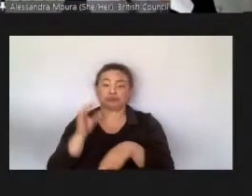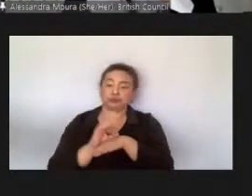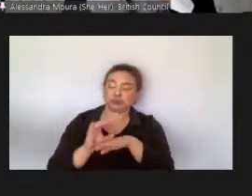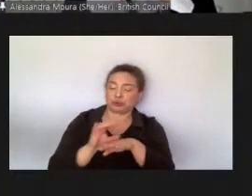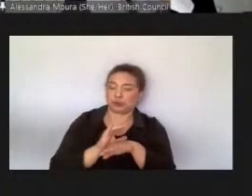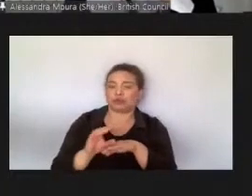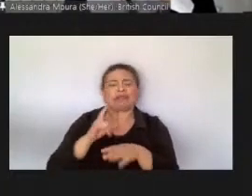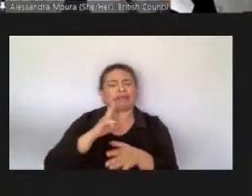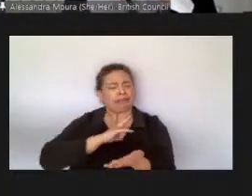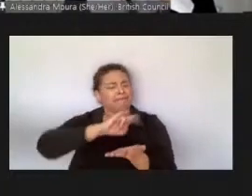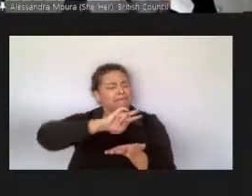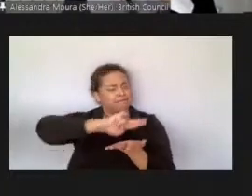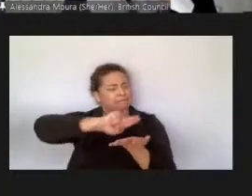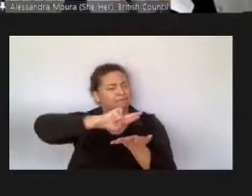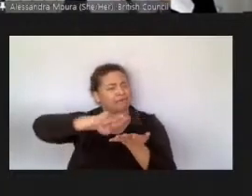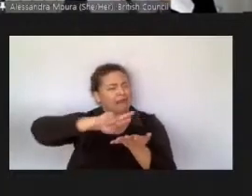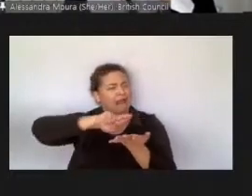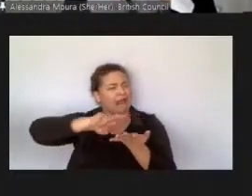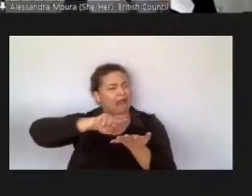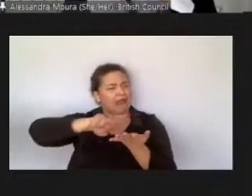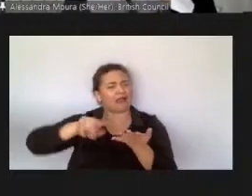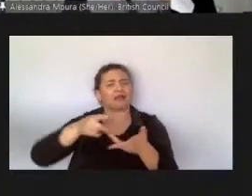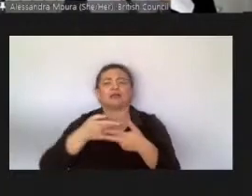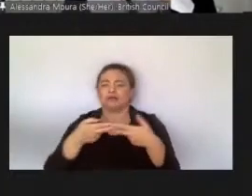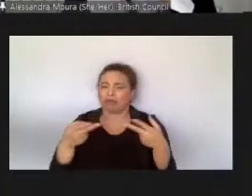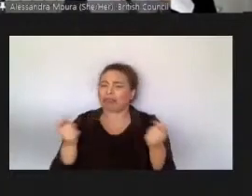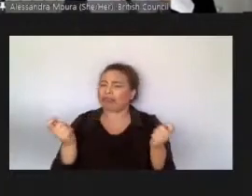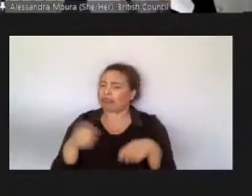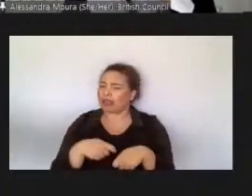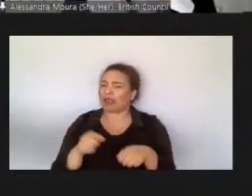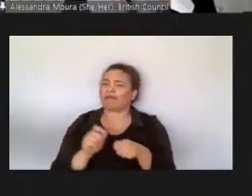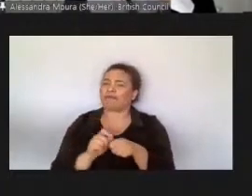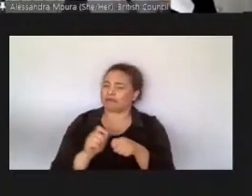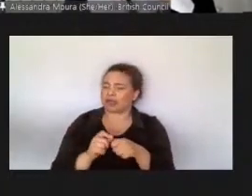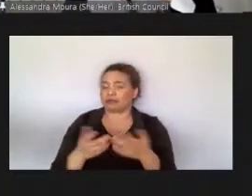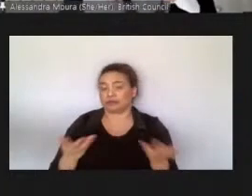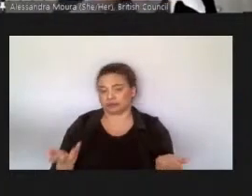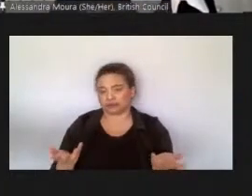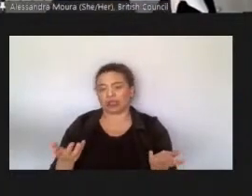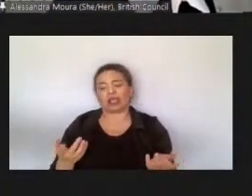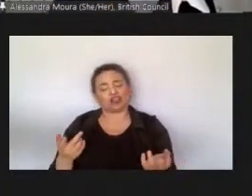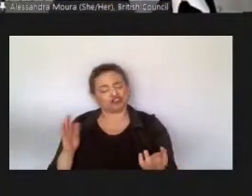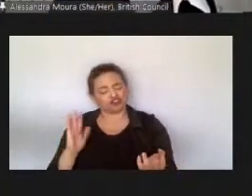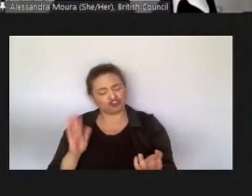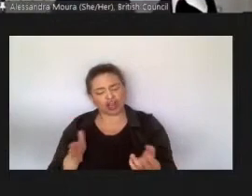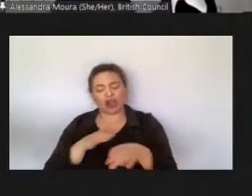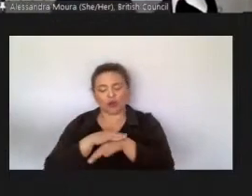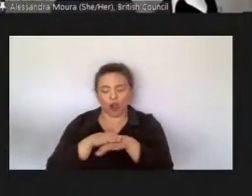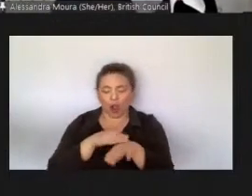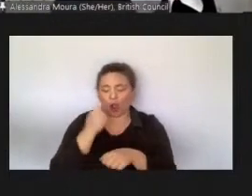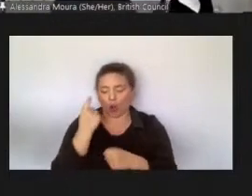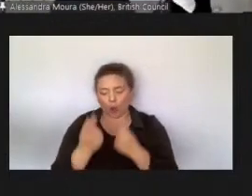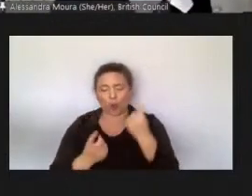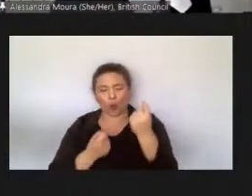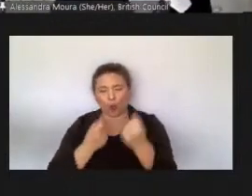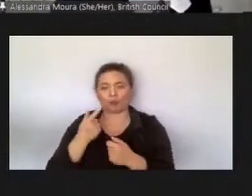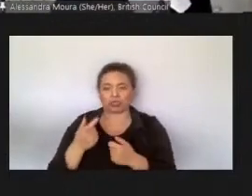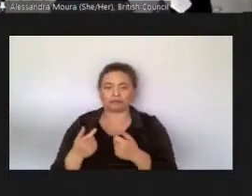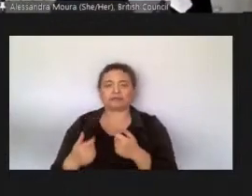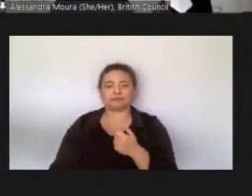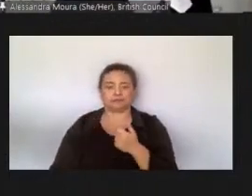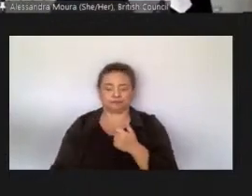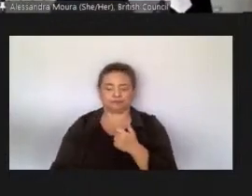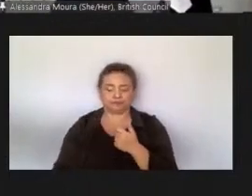we've already talked about some of them, but let's have a look at some more. So I want you, Alessandra, to tell me whether each of these paragraphs